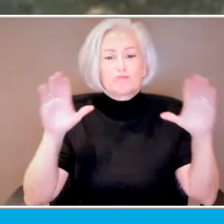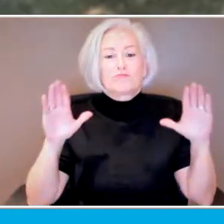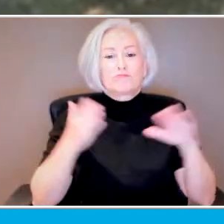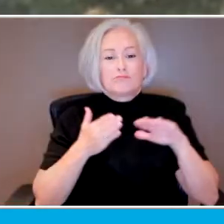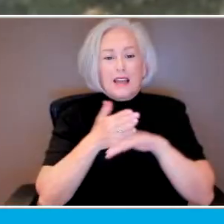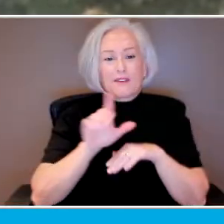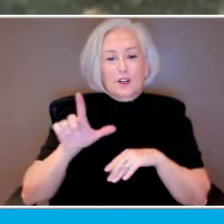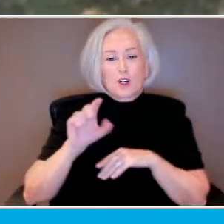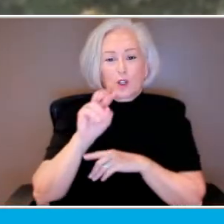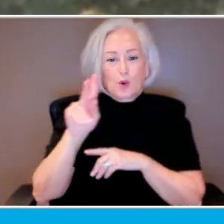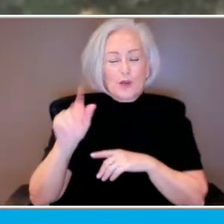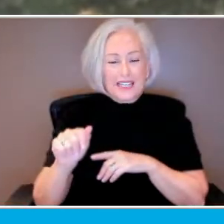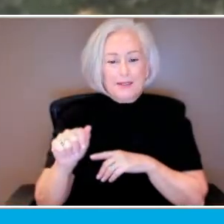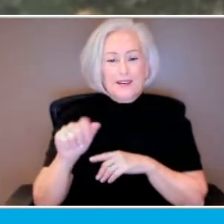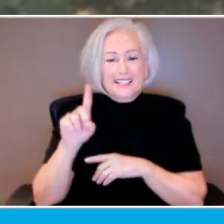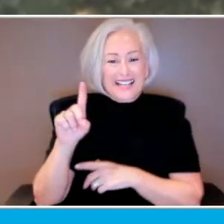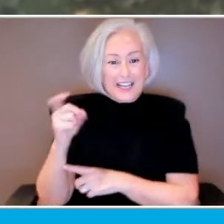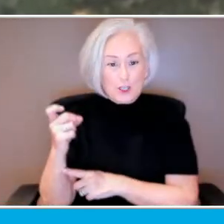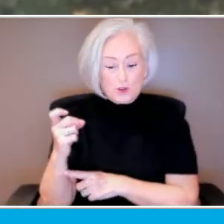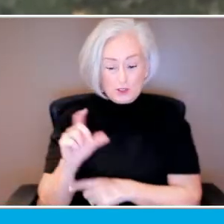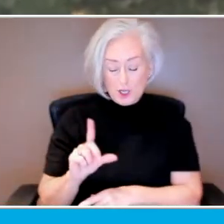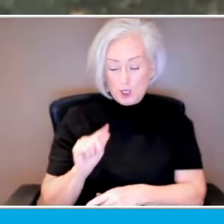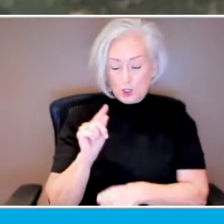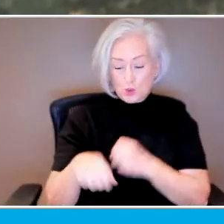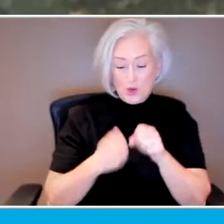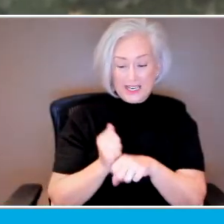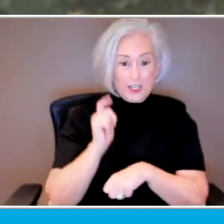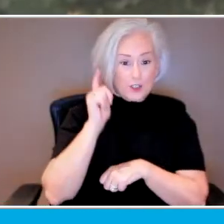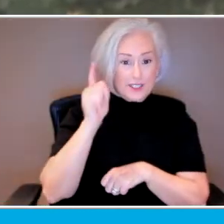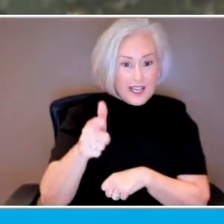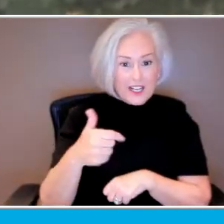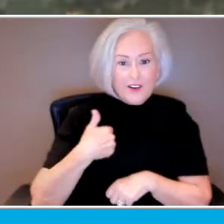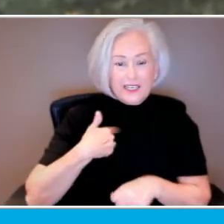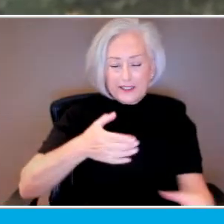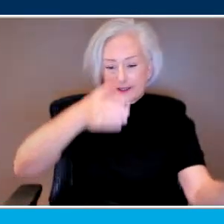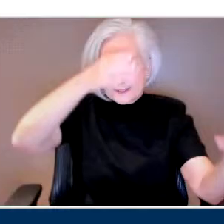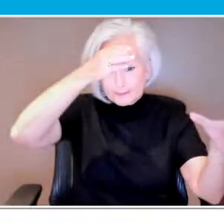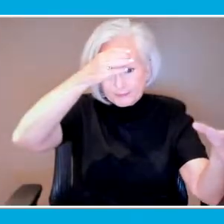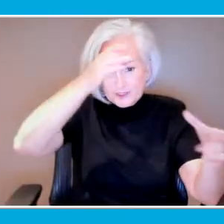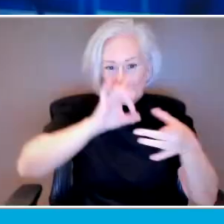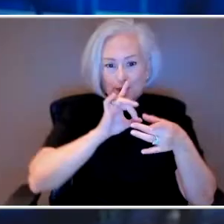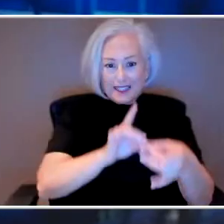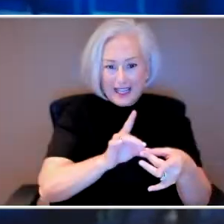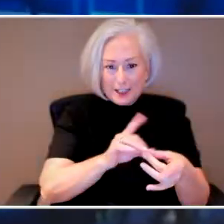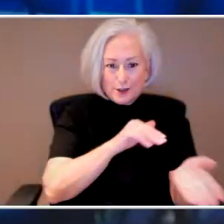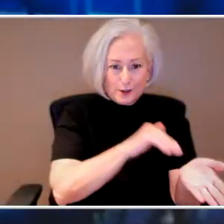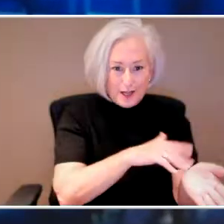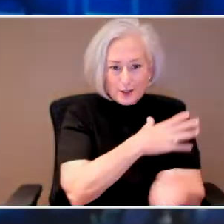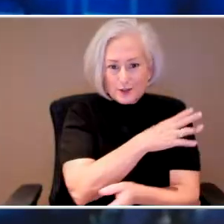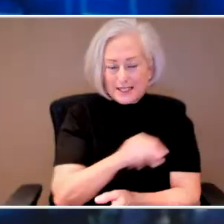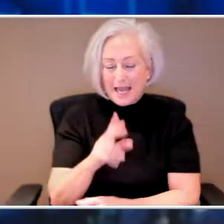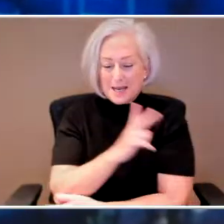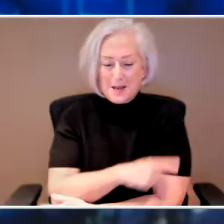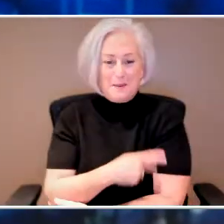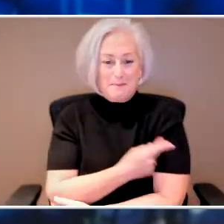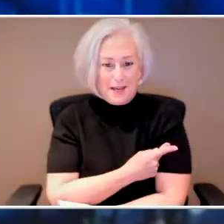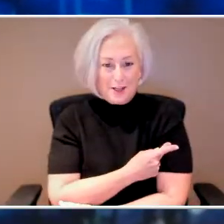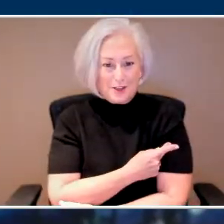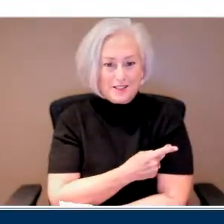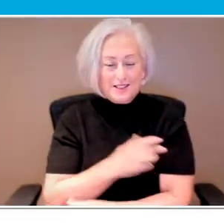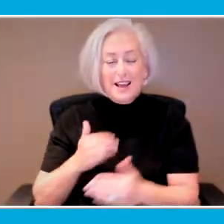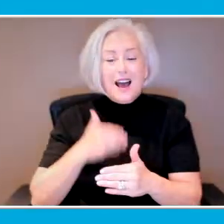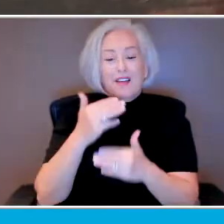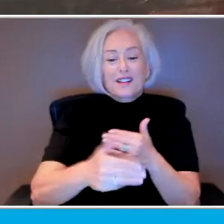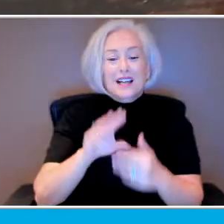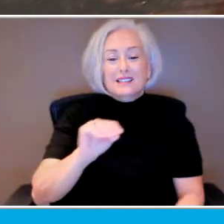Nearly 20 years later, he's a fountain of knowledge for both patients and providers. I'm Jessica Lovell on the next Morning Medical